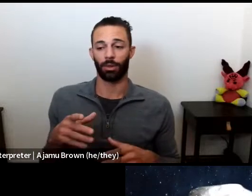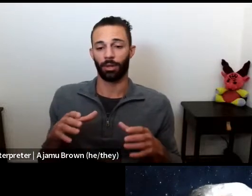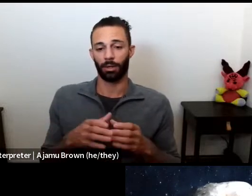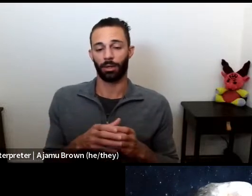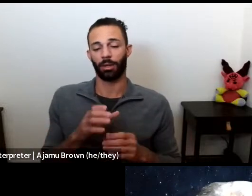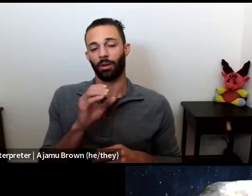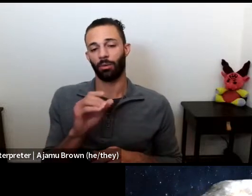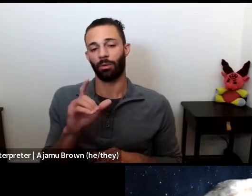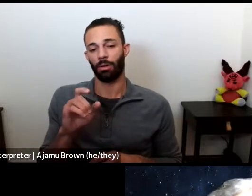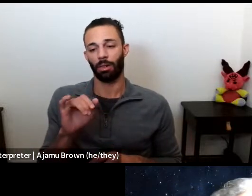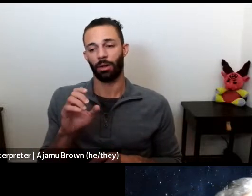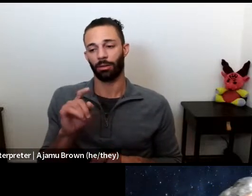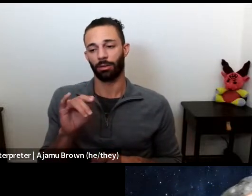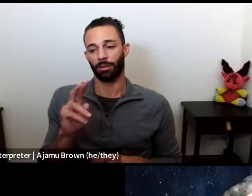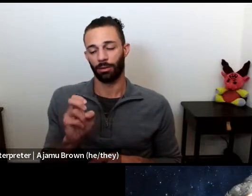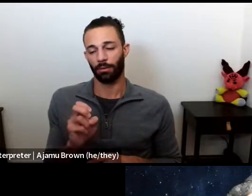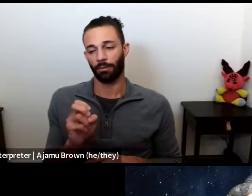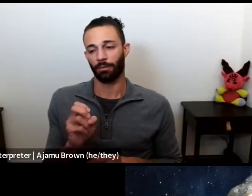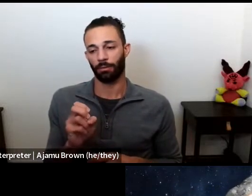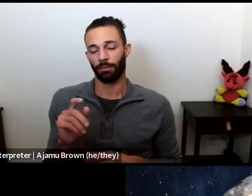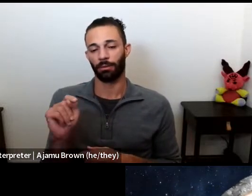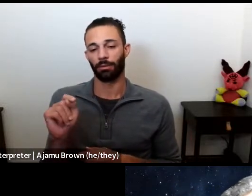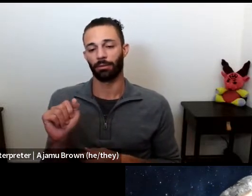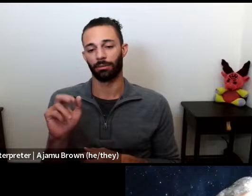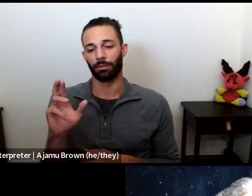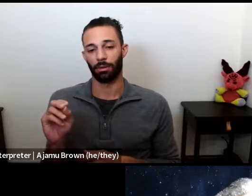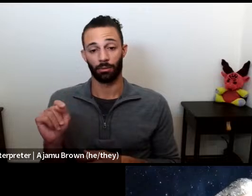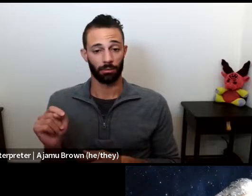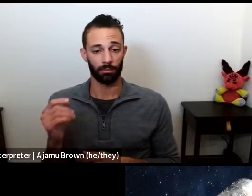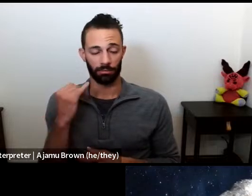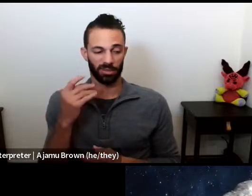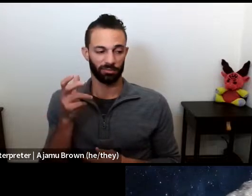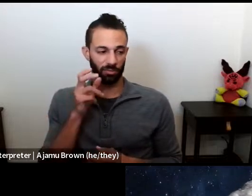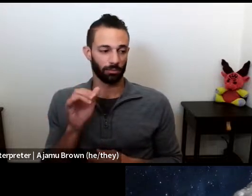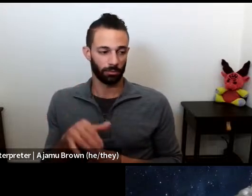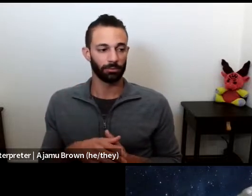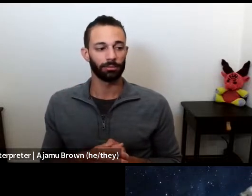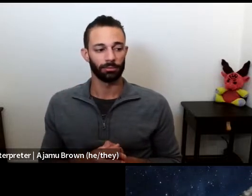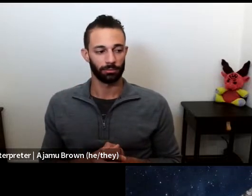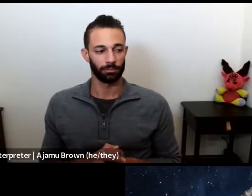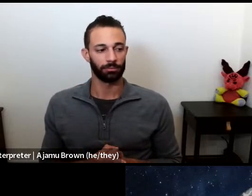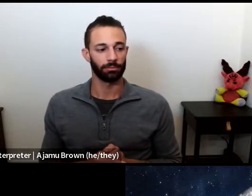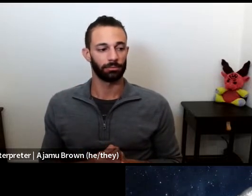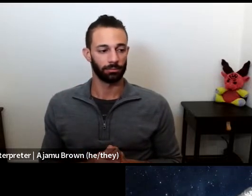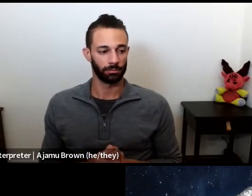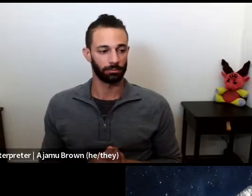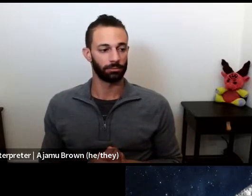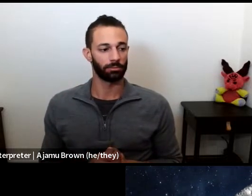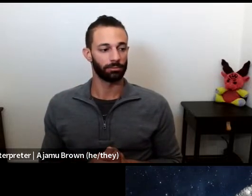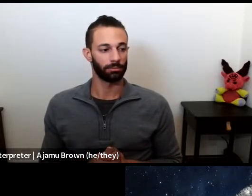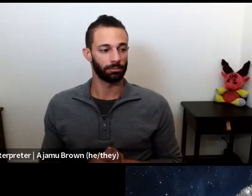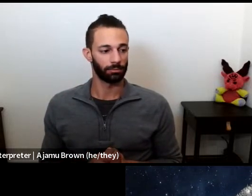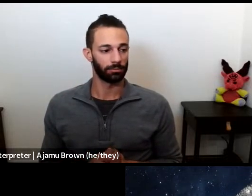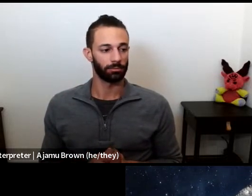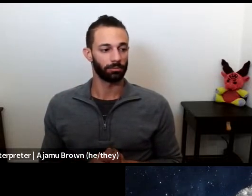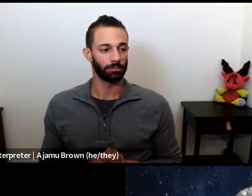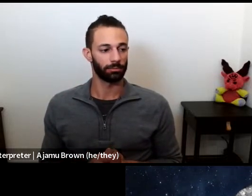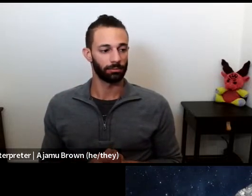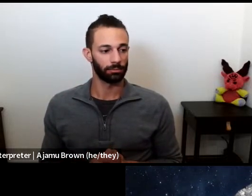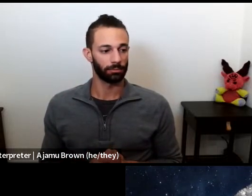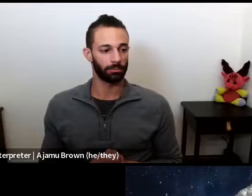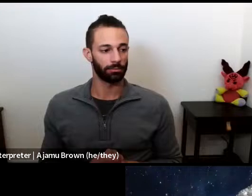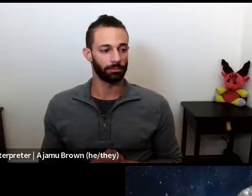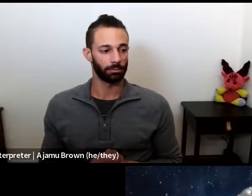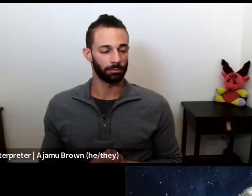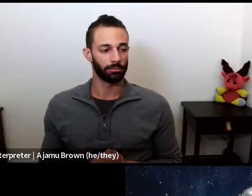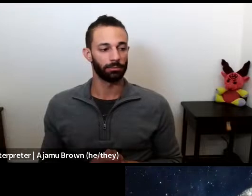if anyone's heard of this one. Like, who did I just use? We got Crow Tarot for the